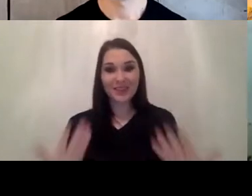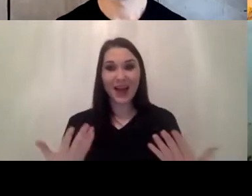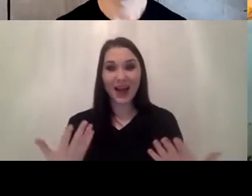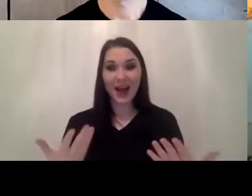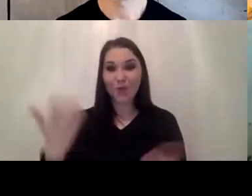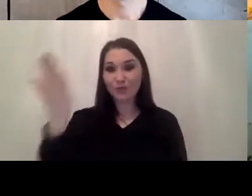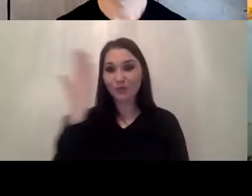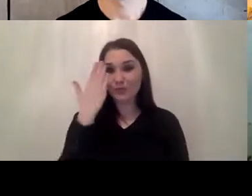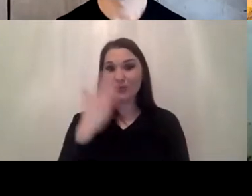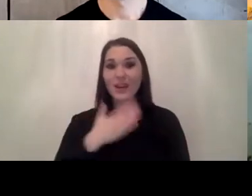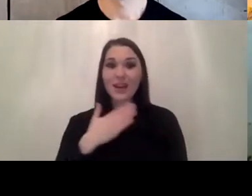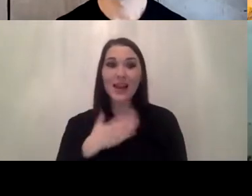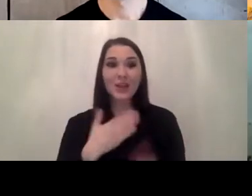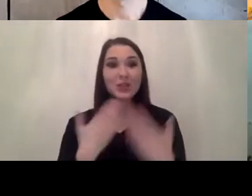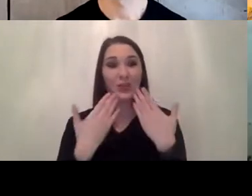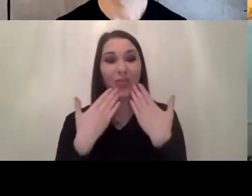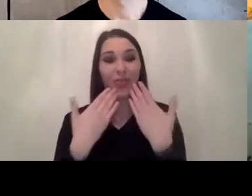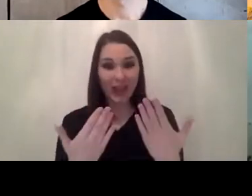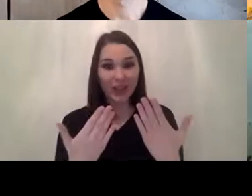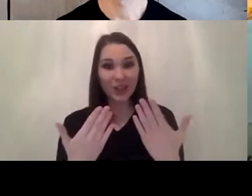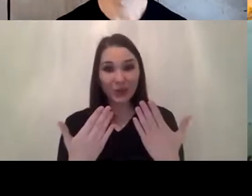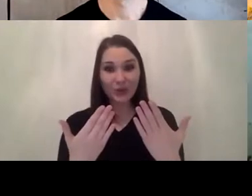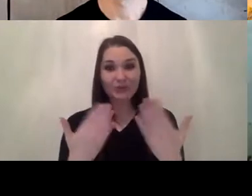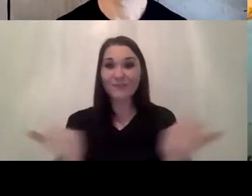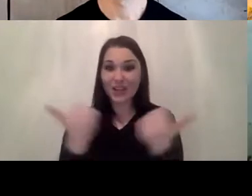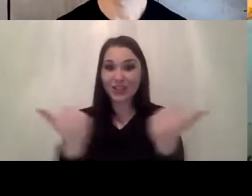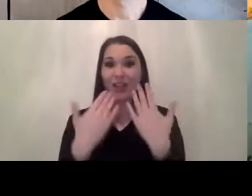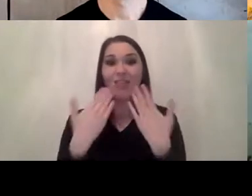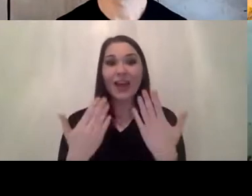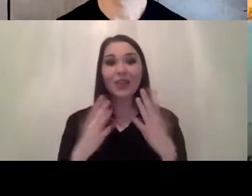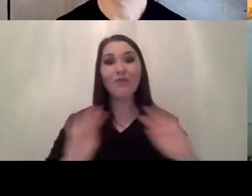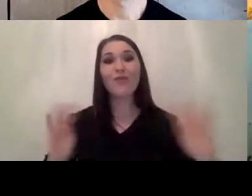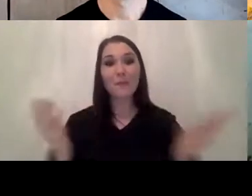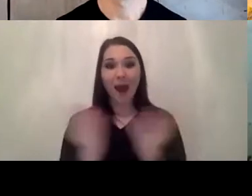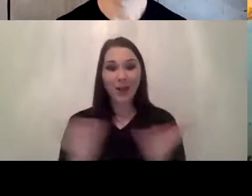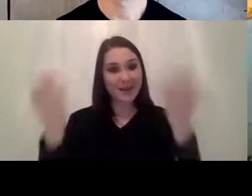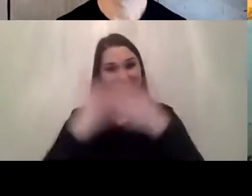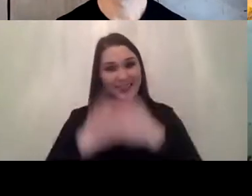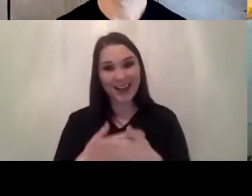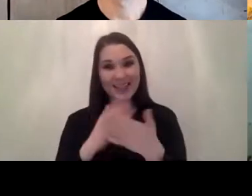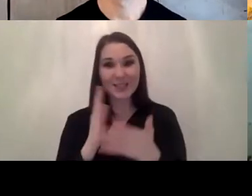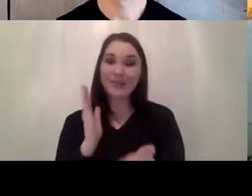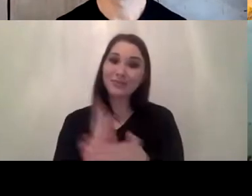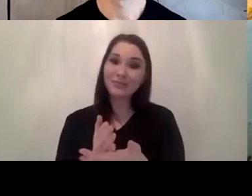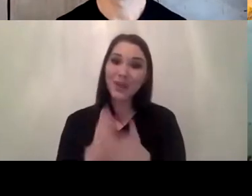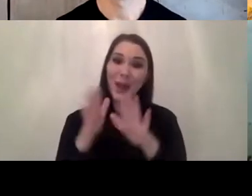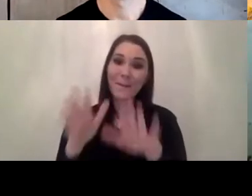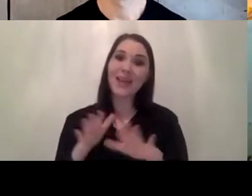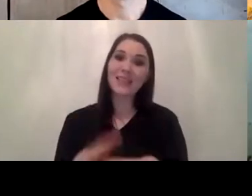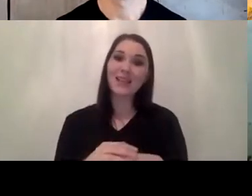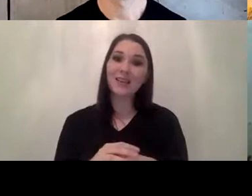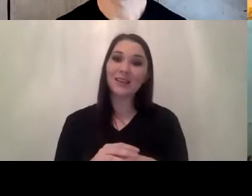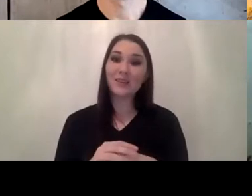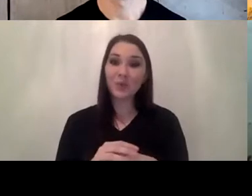end. So I'd just like to really, really thank the panel for being here tonight. It's been absolutely amazing. If you can hang around, we are